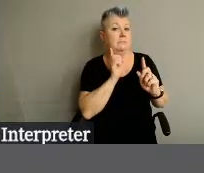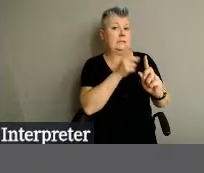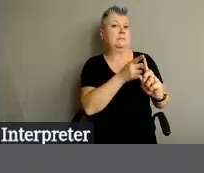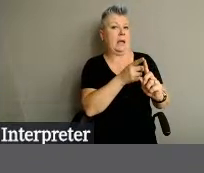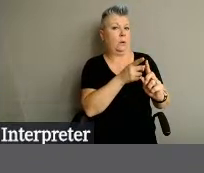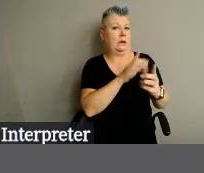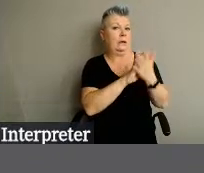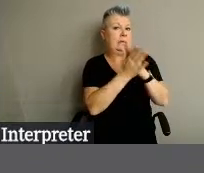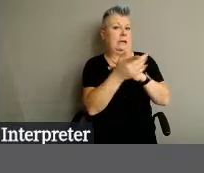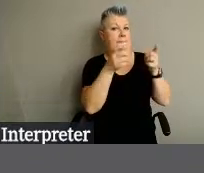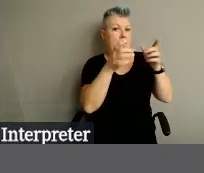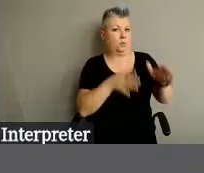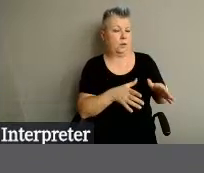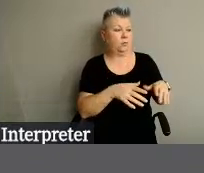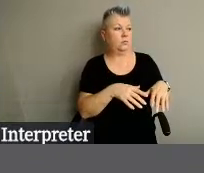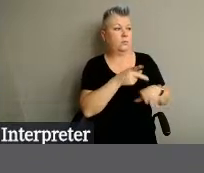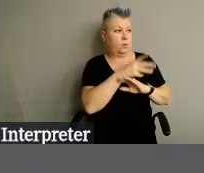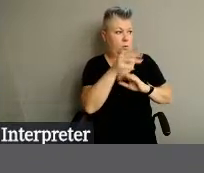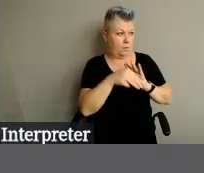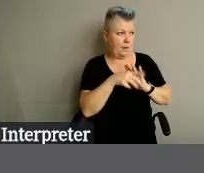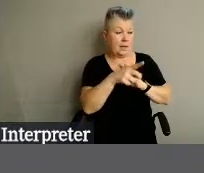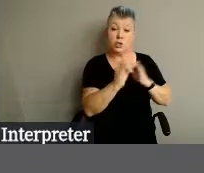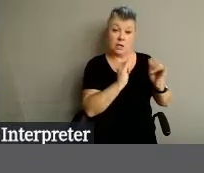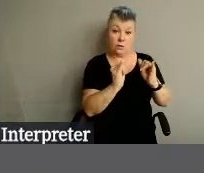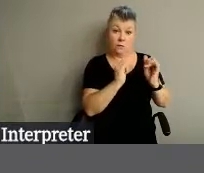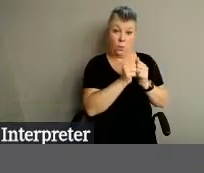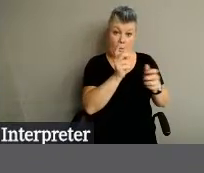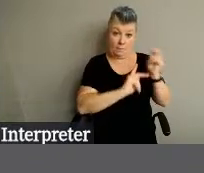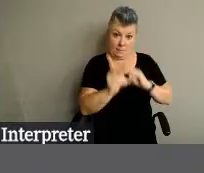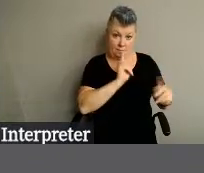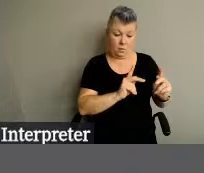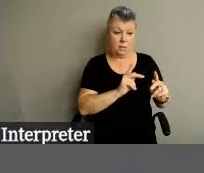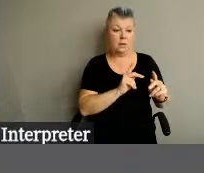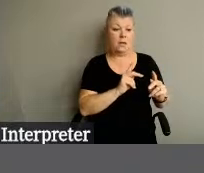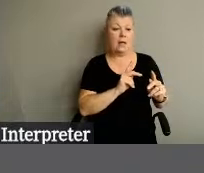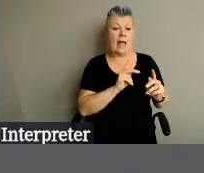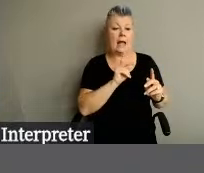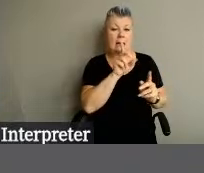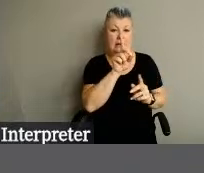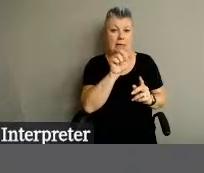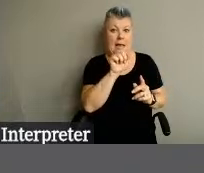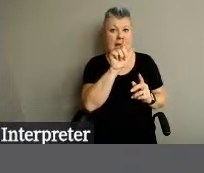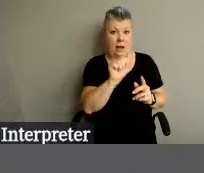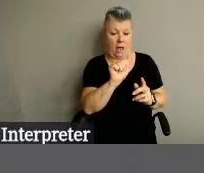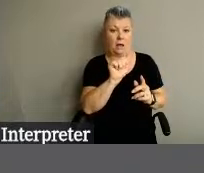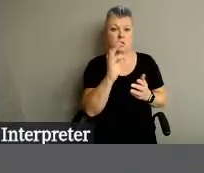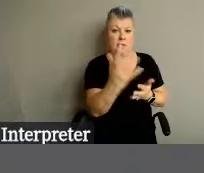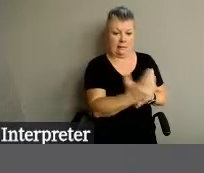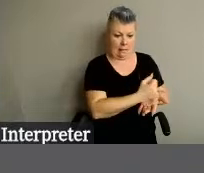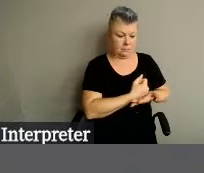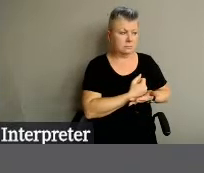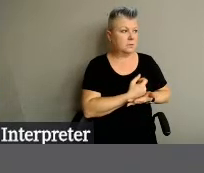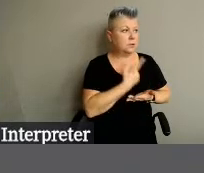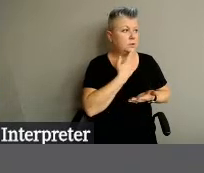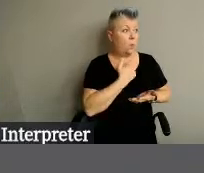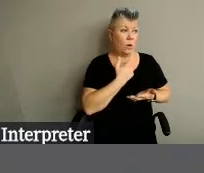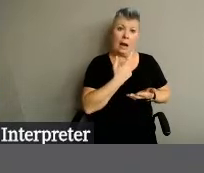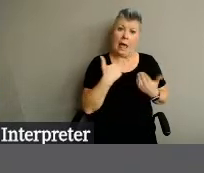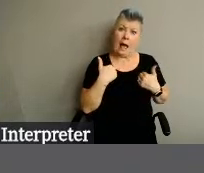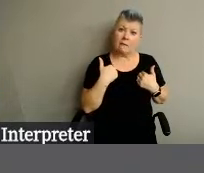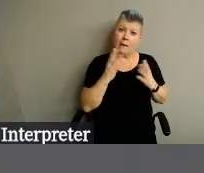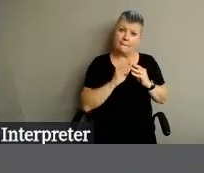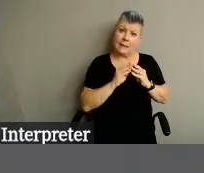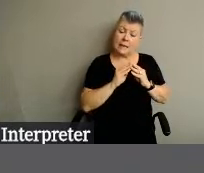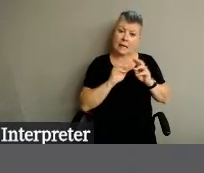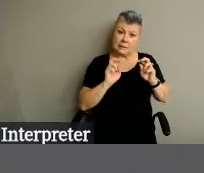and she interviewed some people and collected some data. And so we're having a coalition meeting where we're just going to go over those results and be like, here's some suggestions and